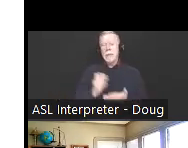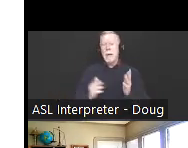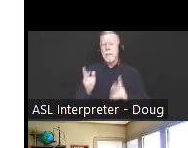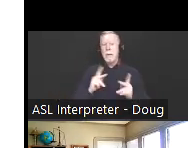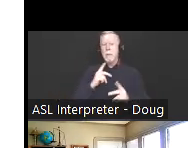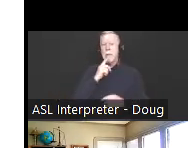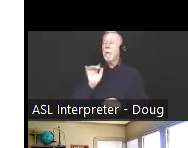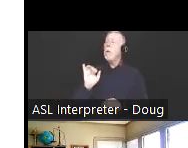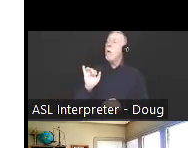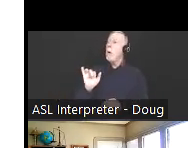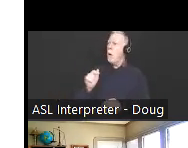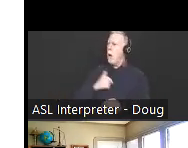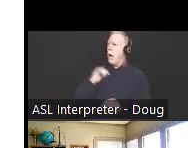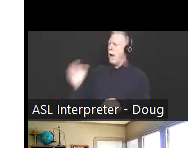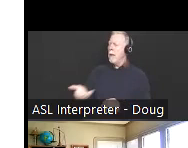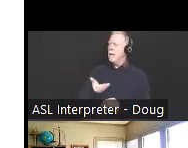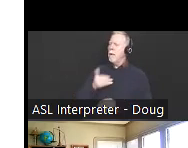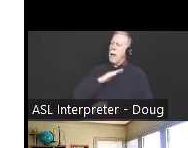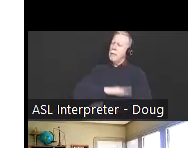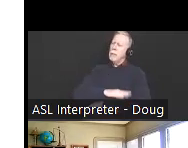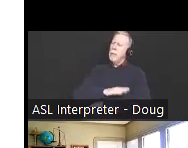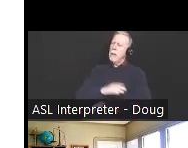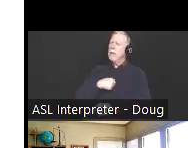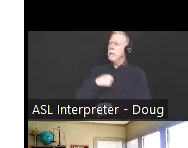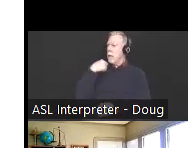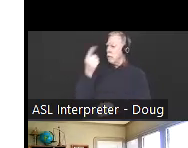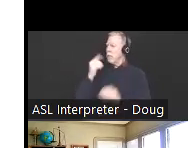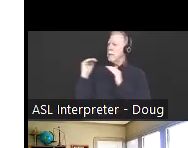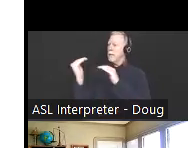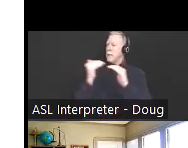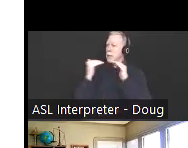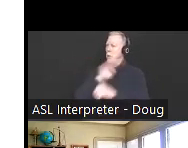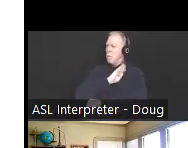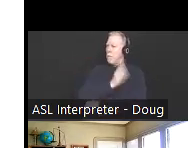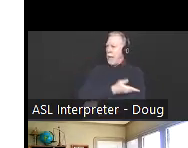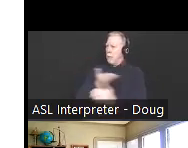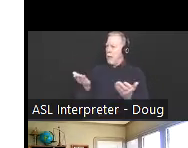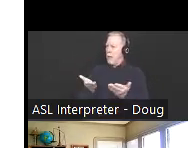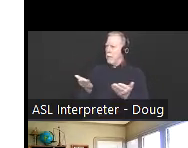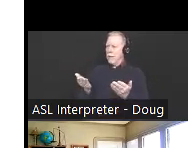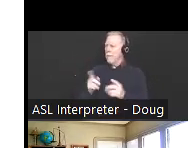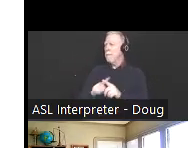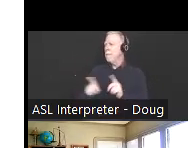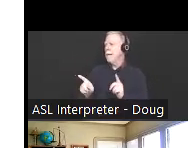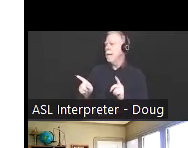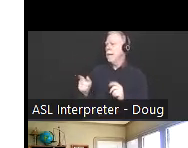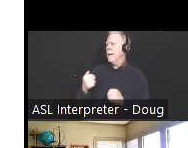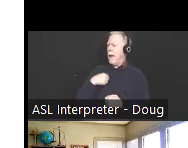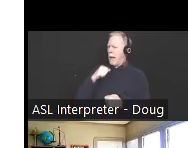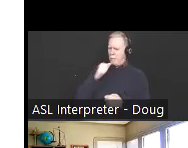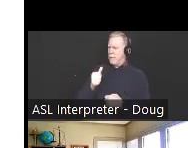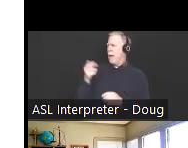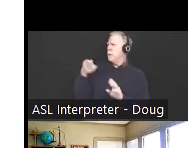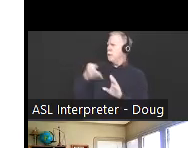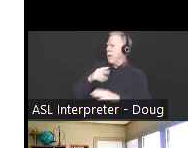been invited to a table and told that there's equal power out here, and I've not been to a table like that. So